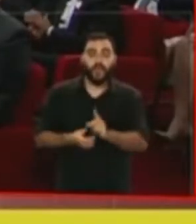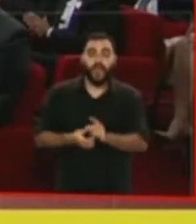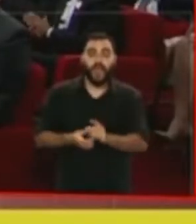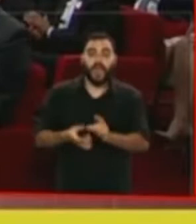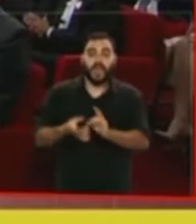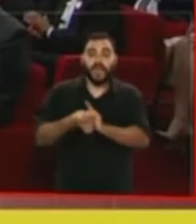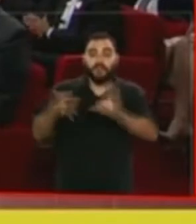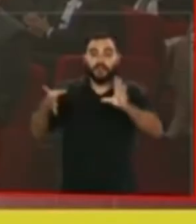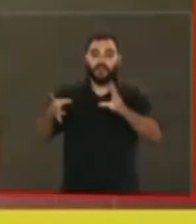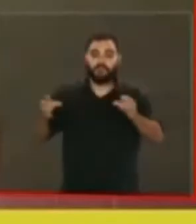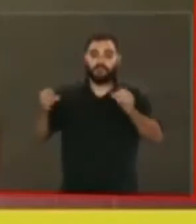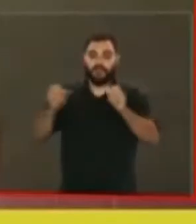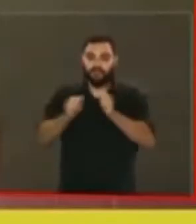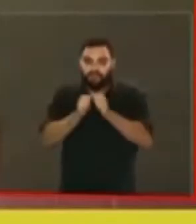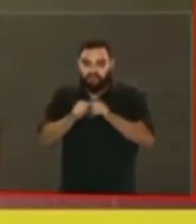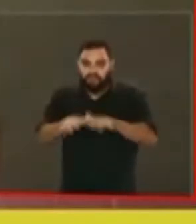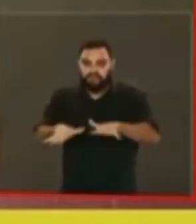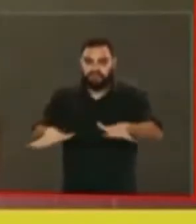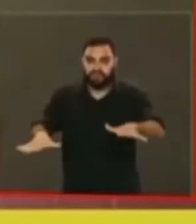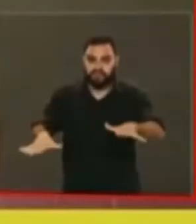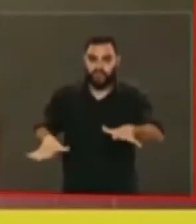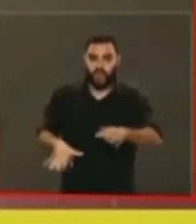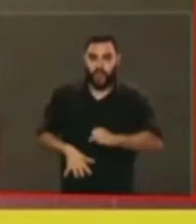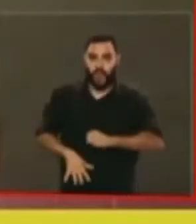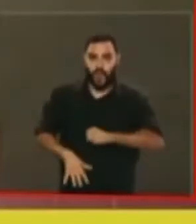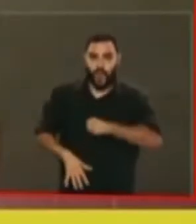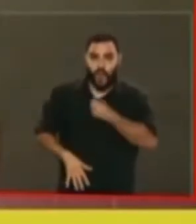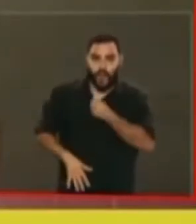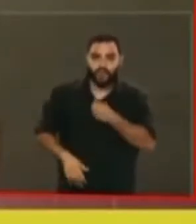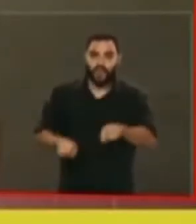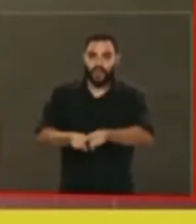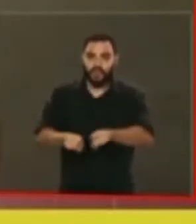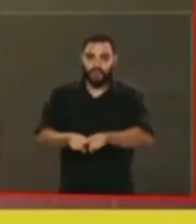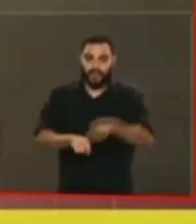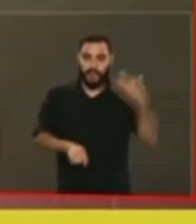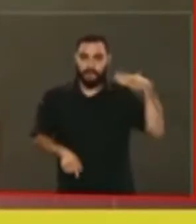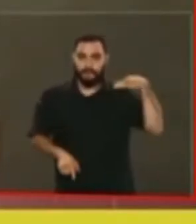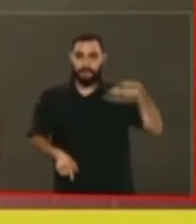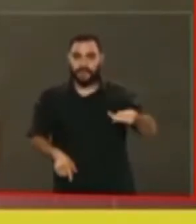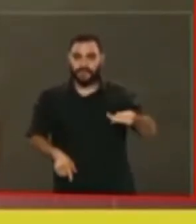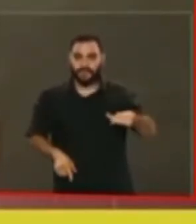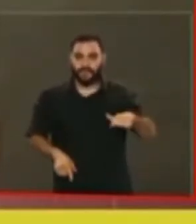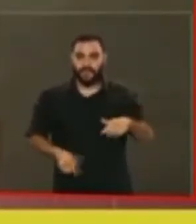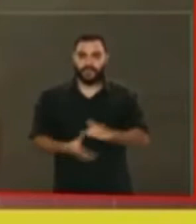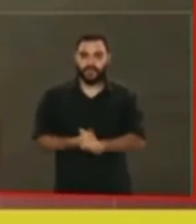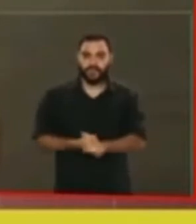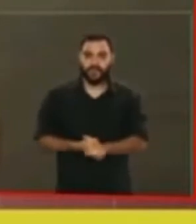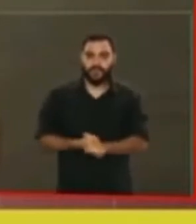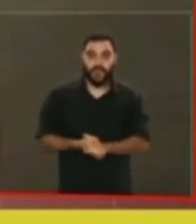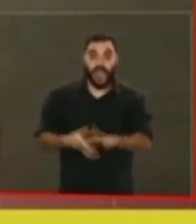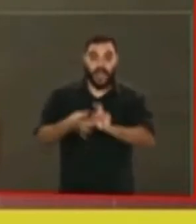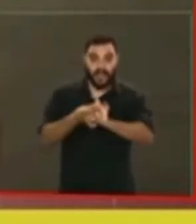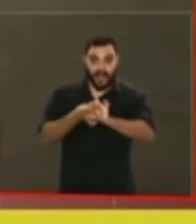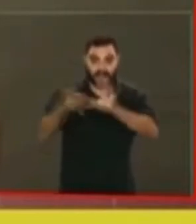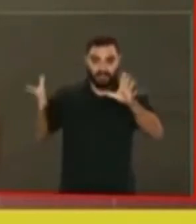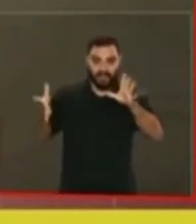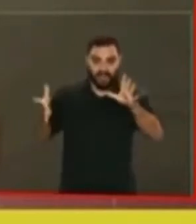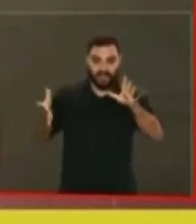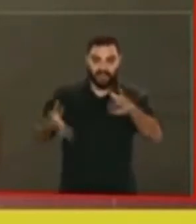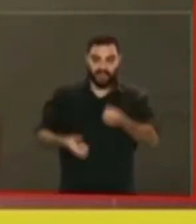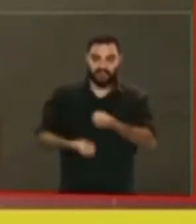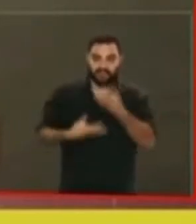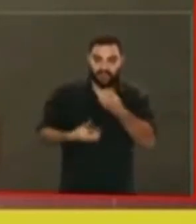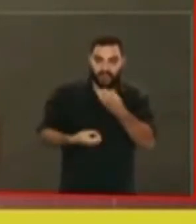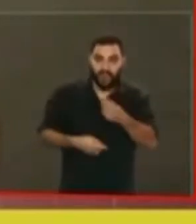use Cambridge Analytical style big data tactics to target specific sectors of the voters, often evangelical Christians